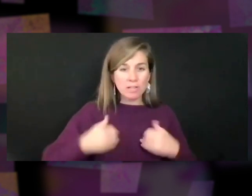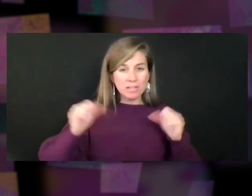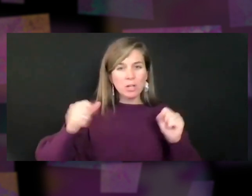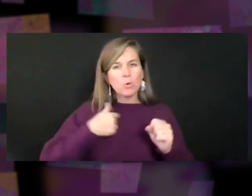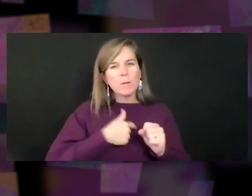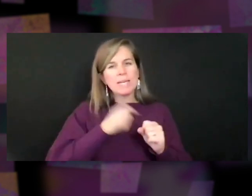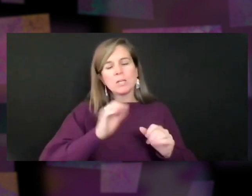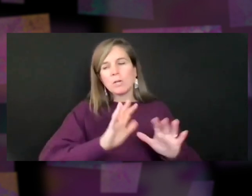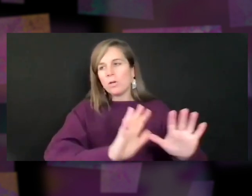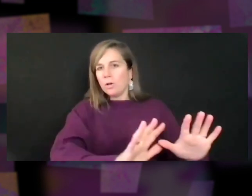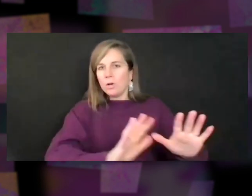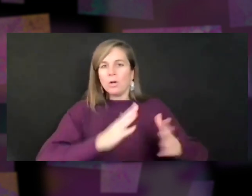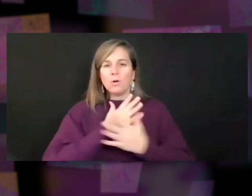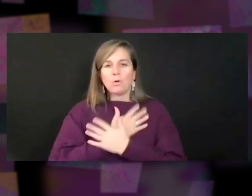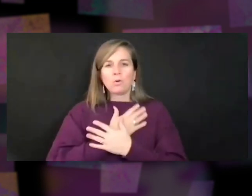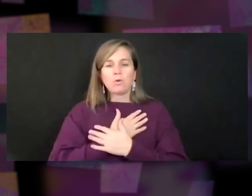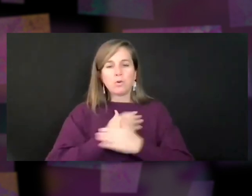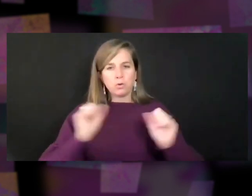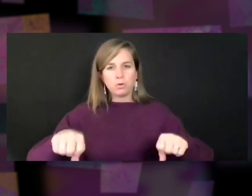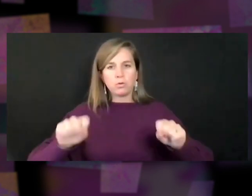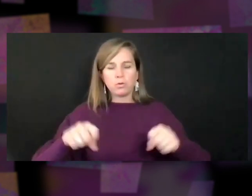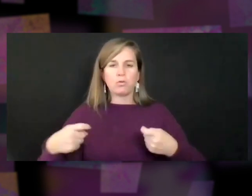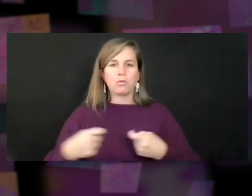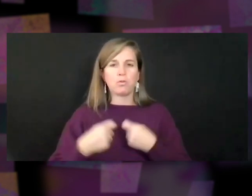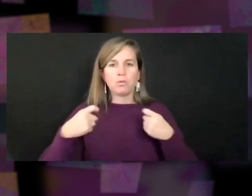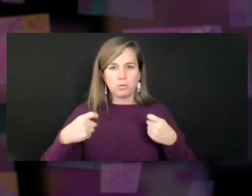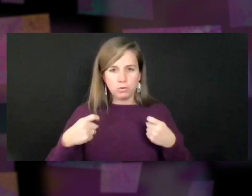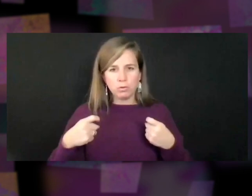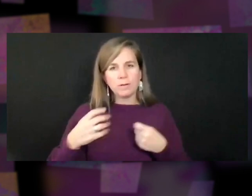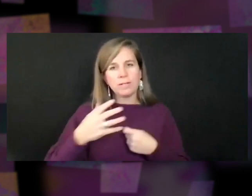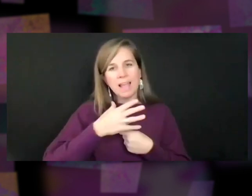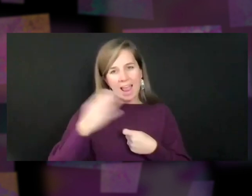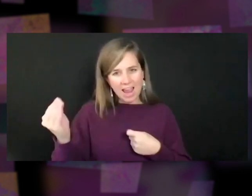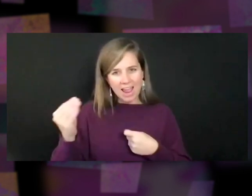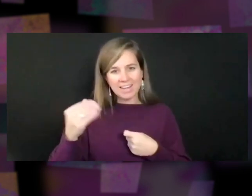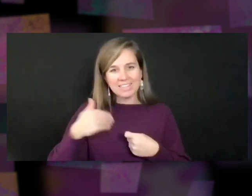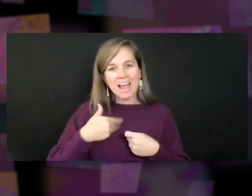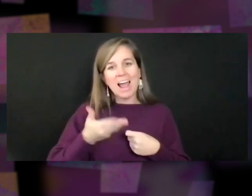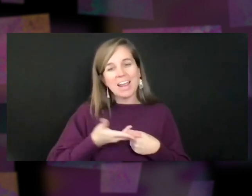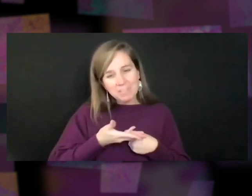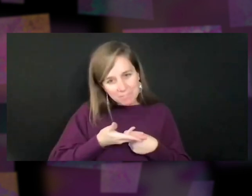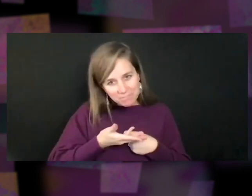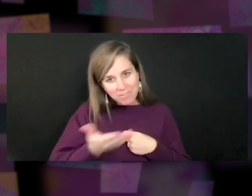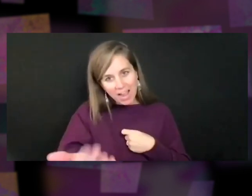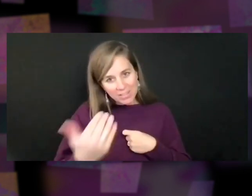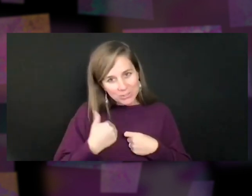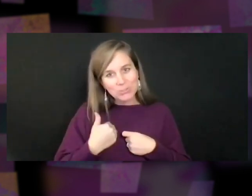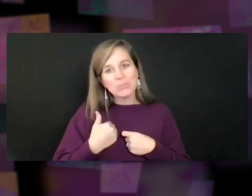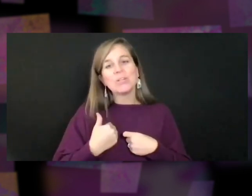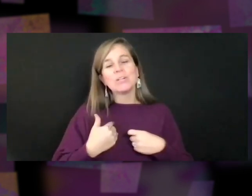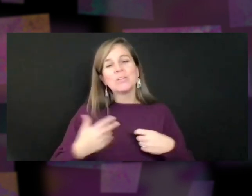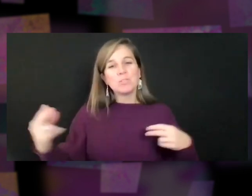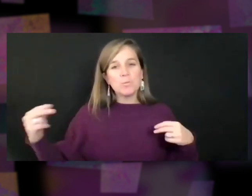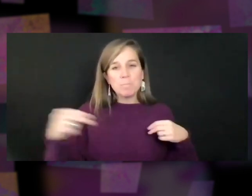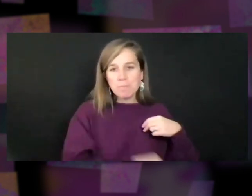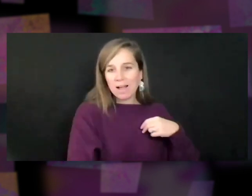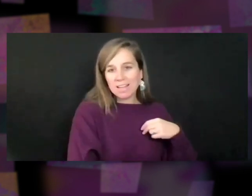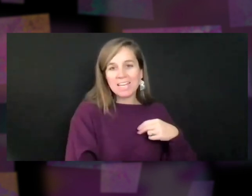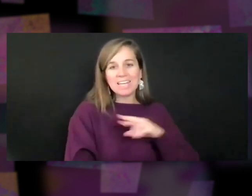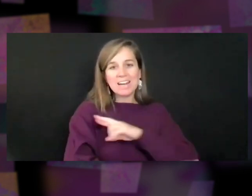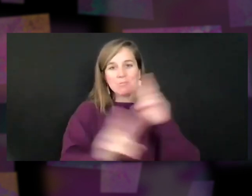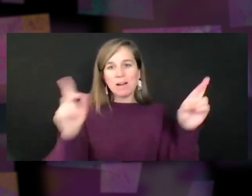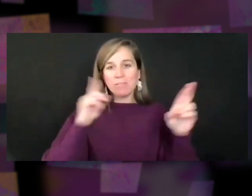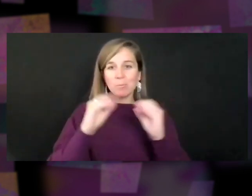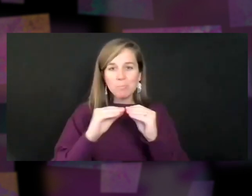from it. And I invite you to buckle in for more, and to do so with compassion and